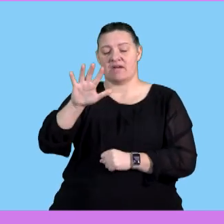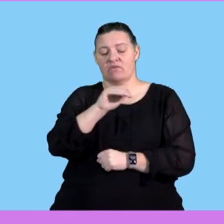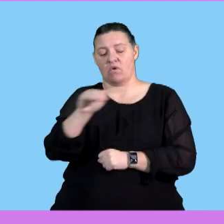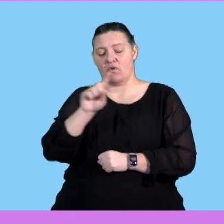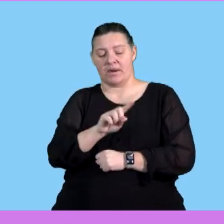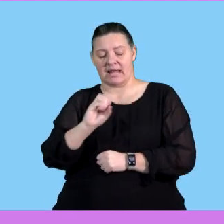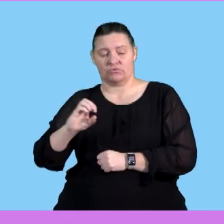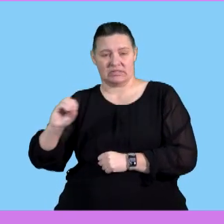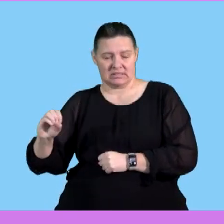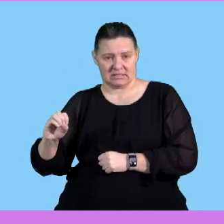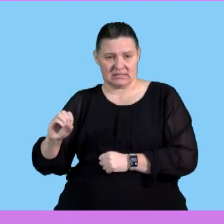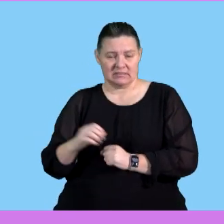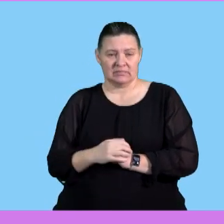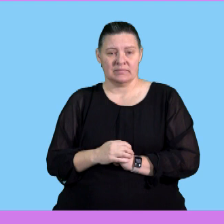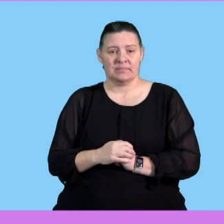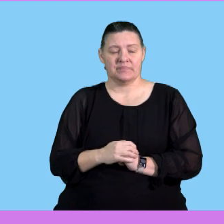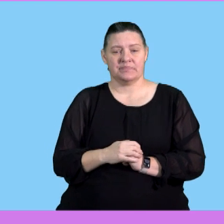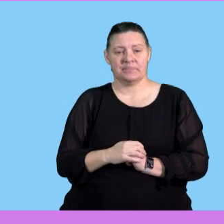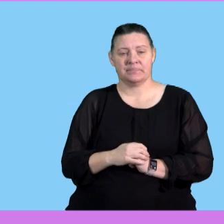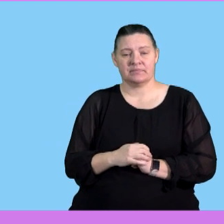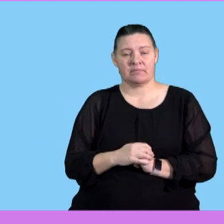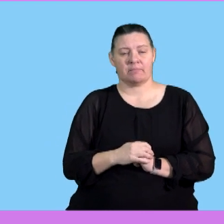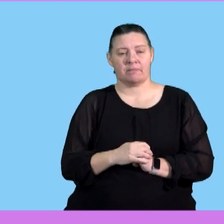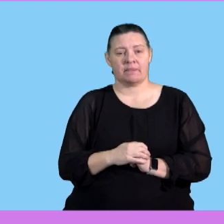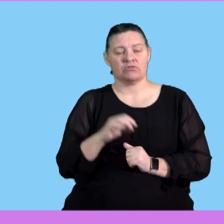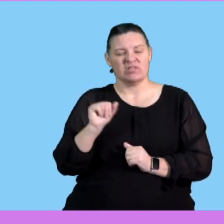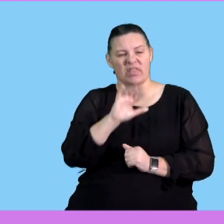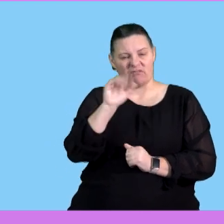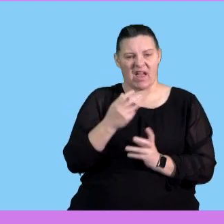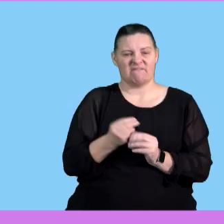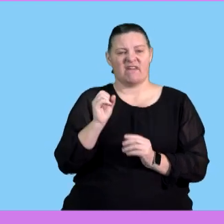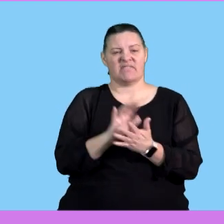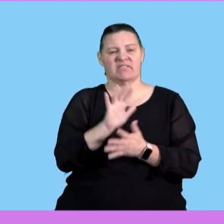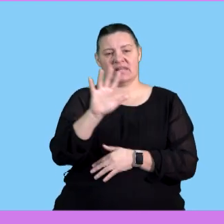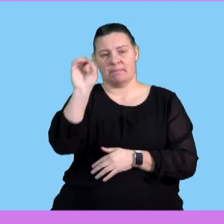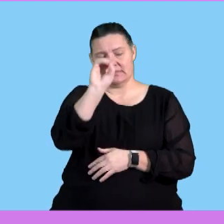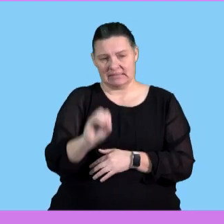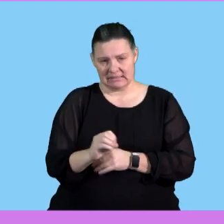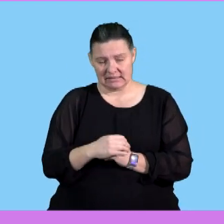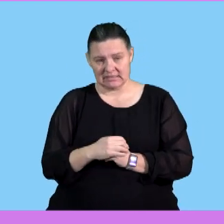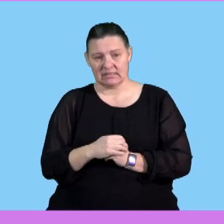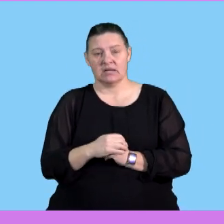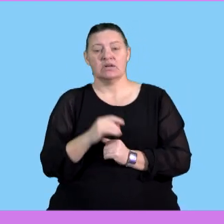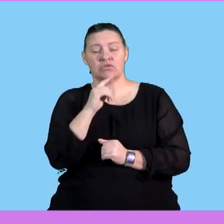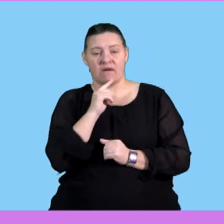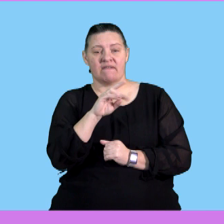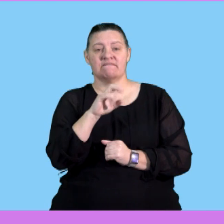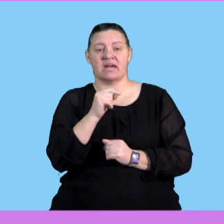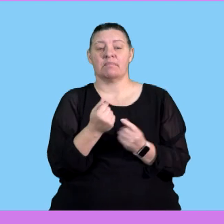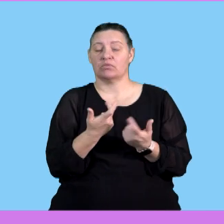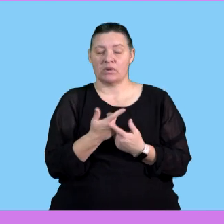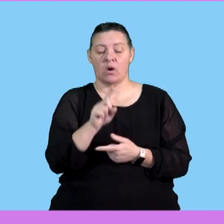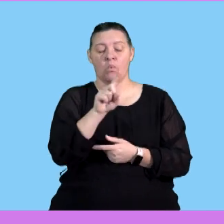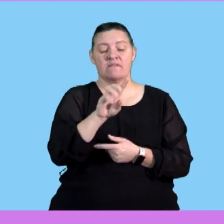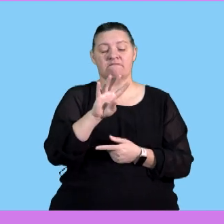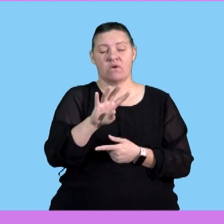15/100. Remember, we have said VAT, it is levied at 15% in South Africa. So this will give us a VAT